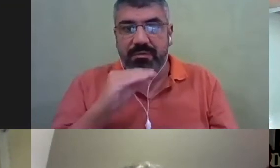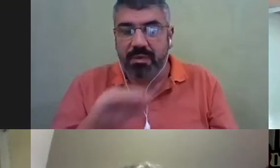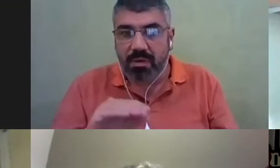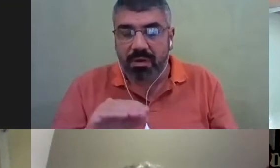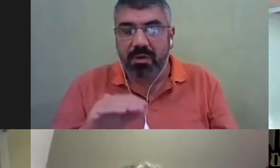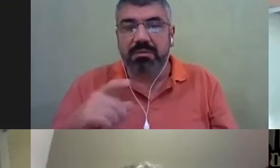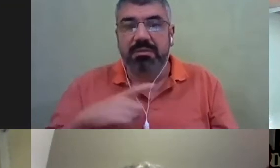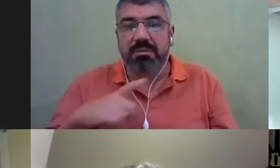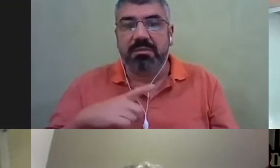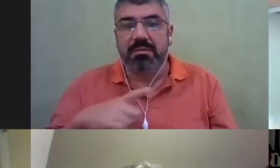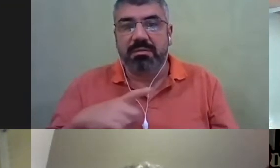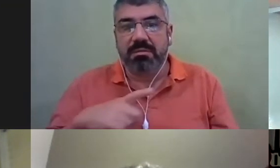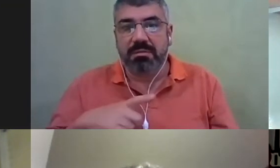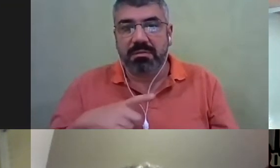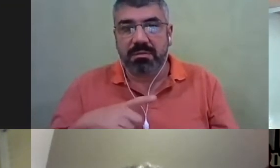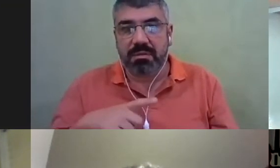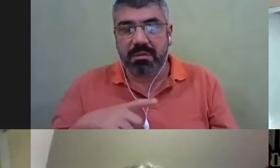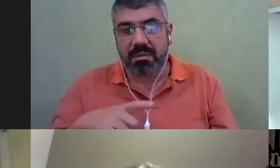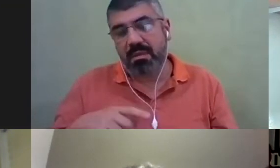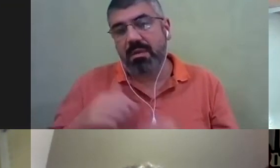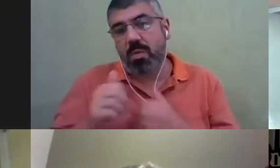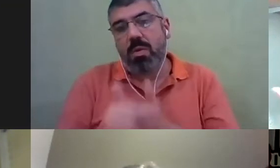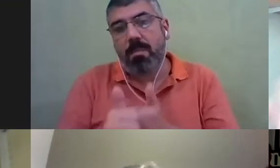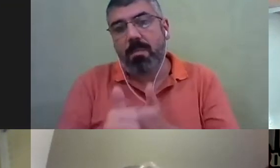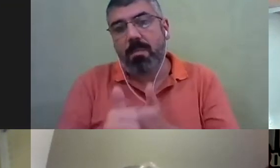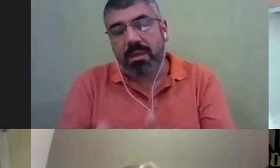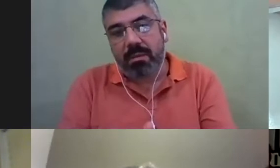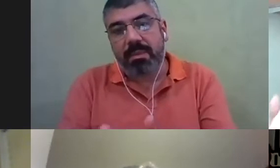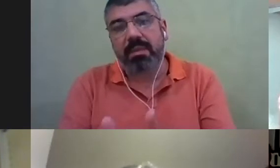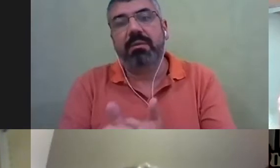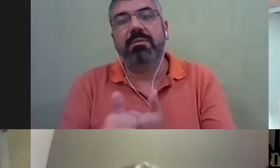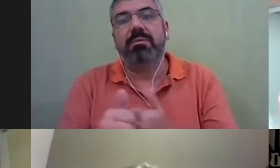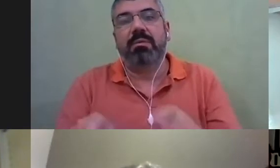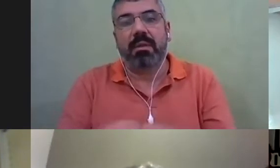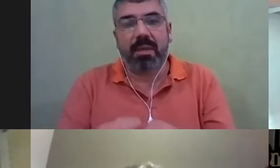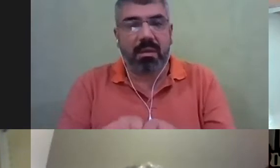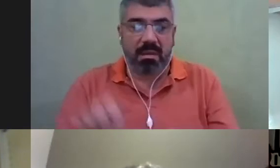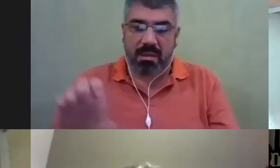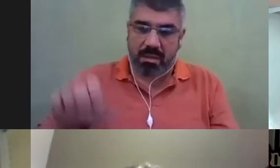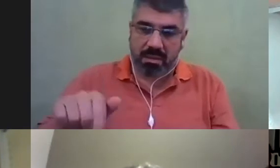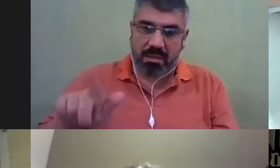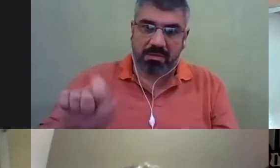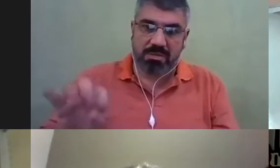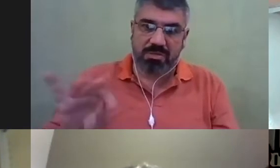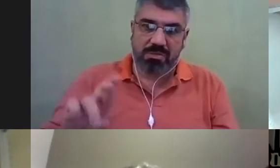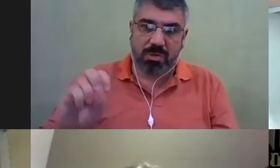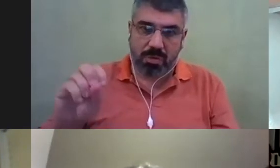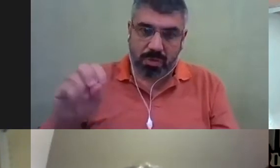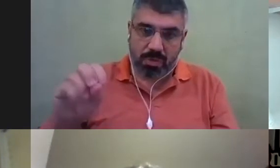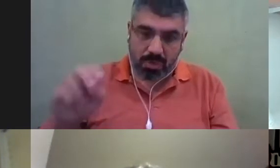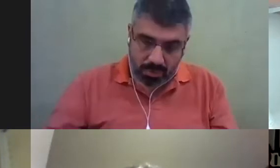other scholars that study chat, like Engstrom and Stetsenko, they talk